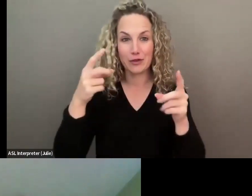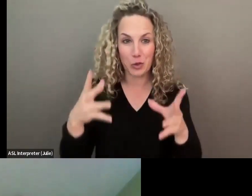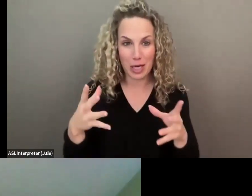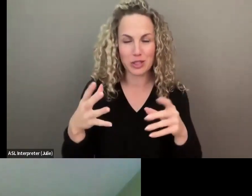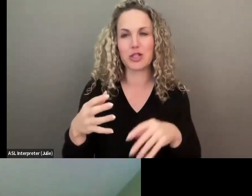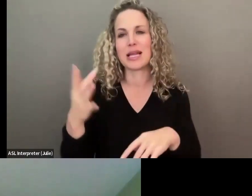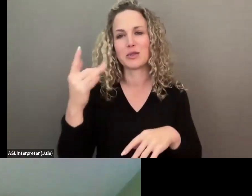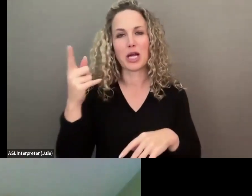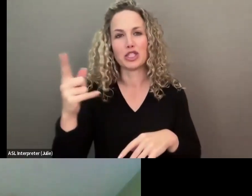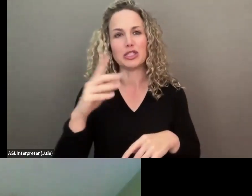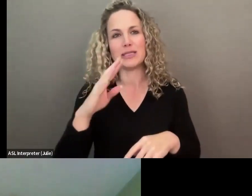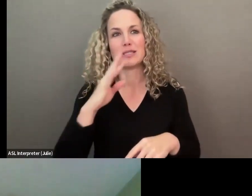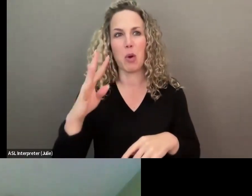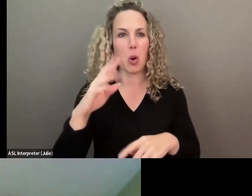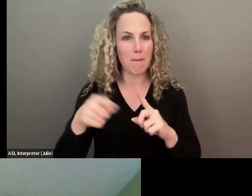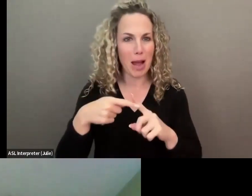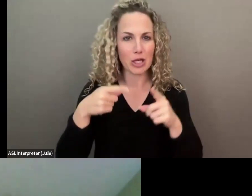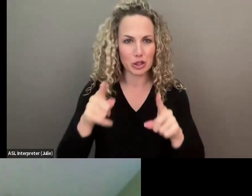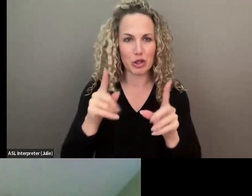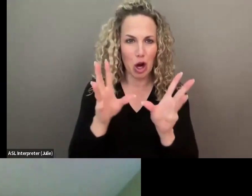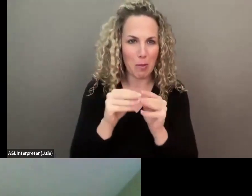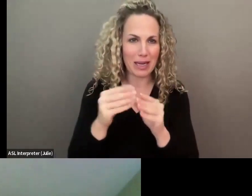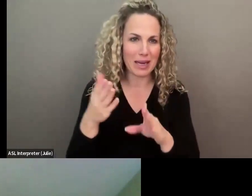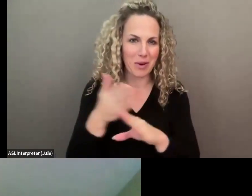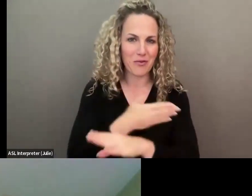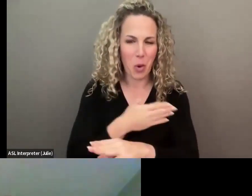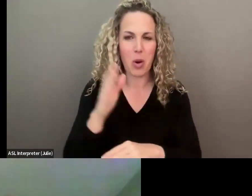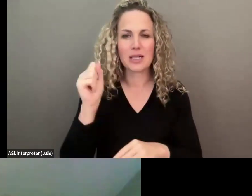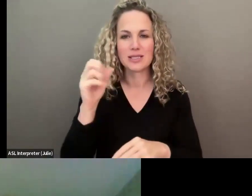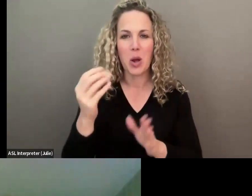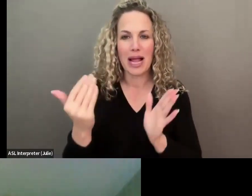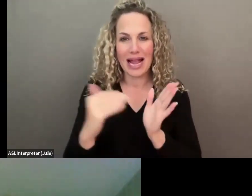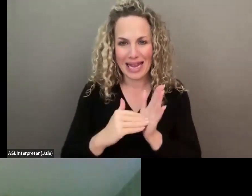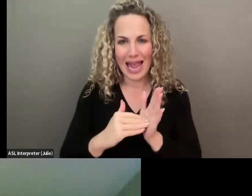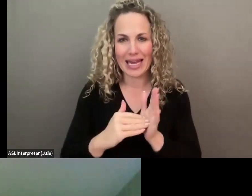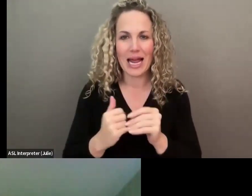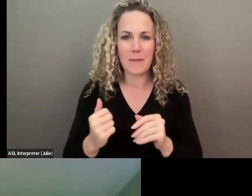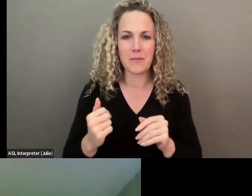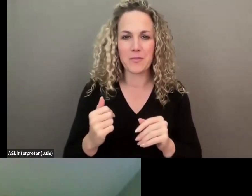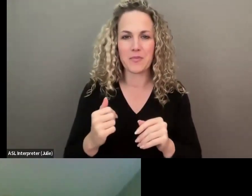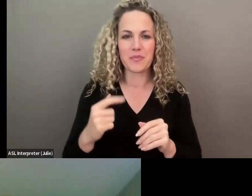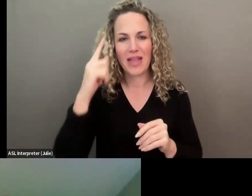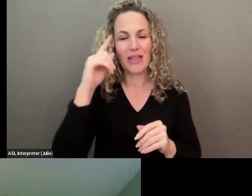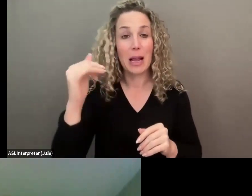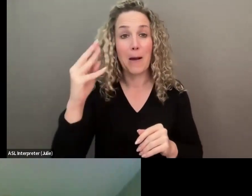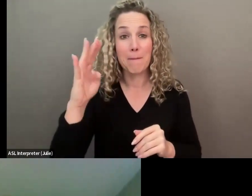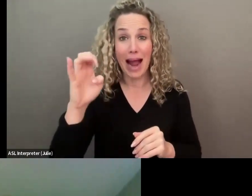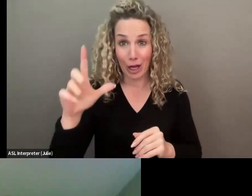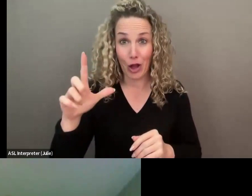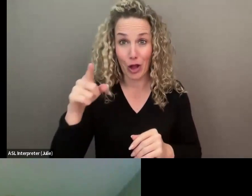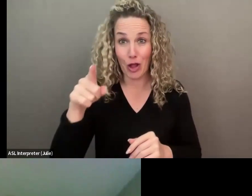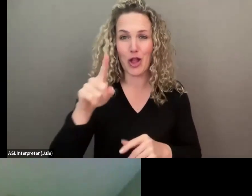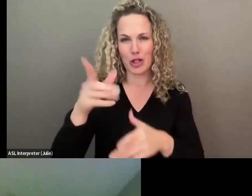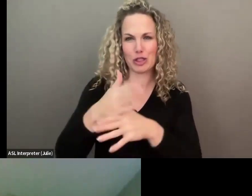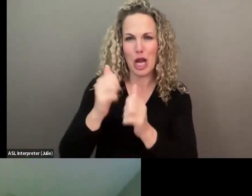she, spoke about it during our meeting beforehand. So again, I think Michael's takeaway when he shared